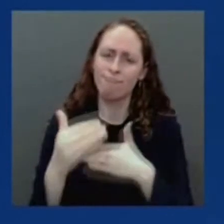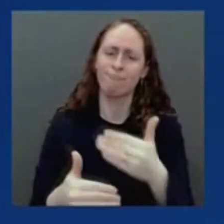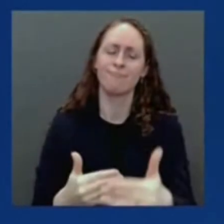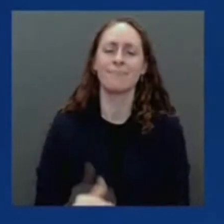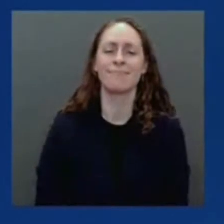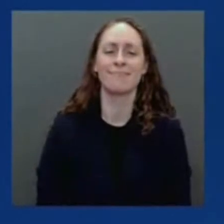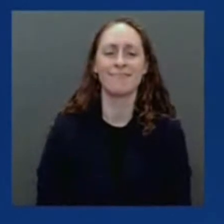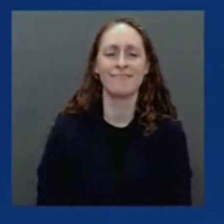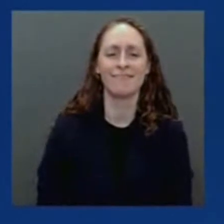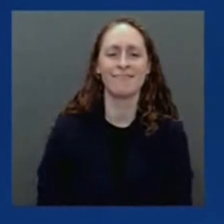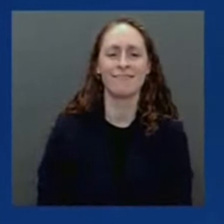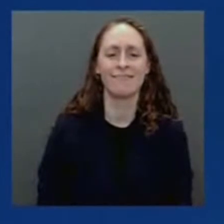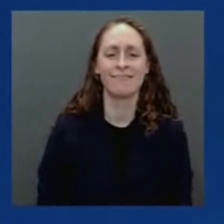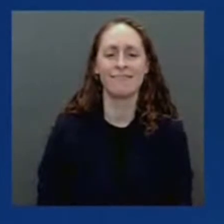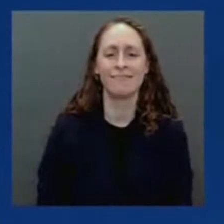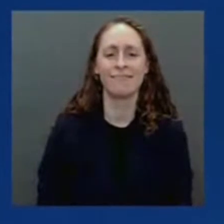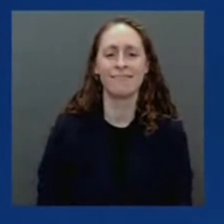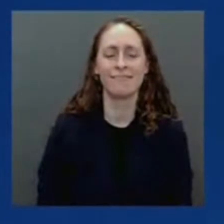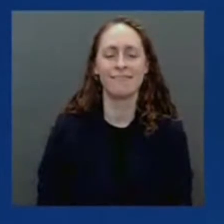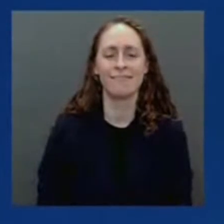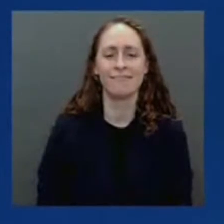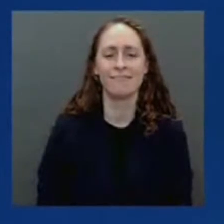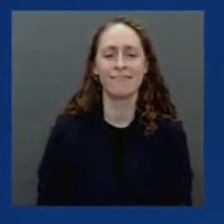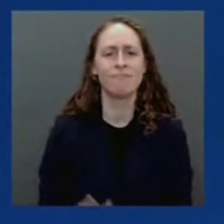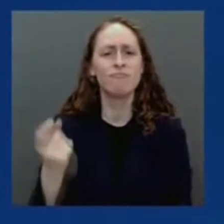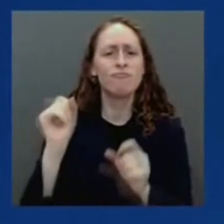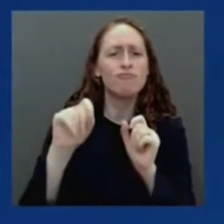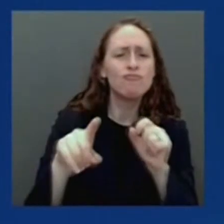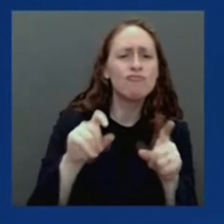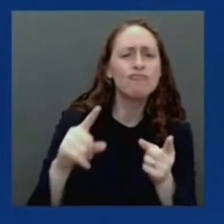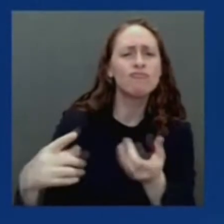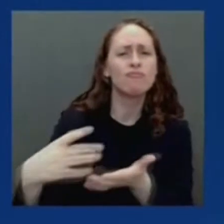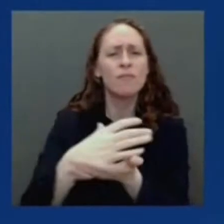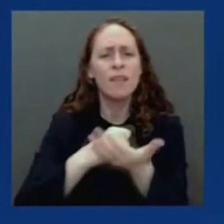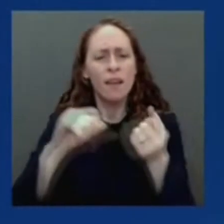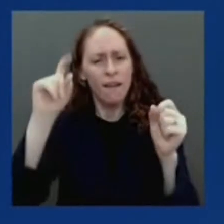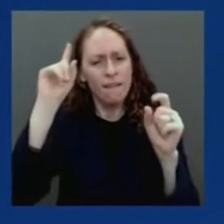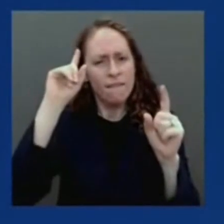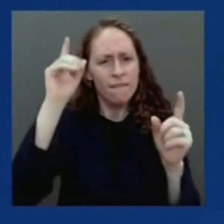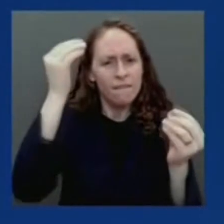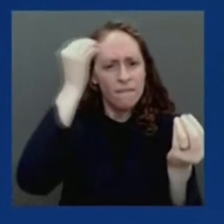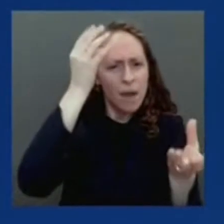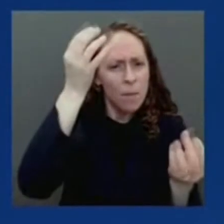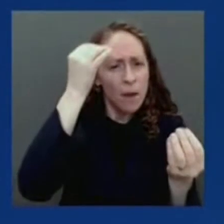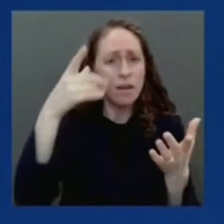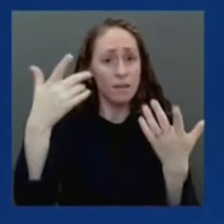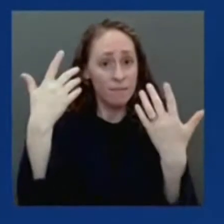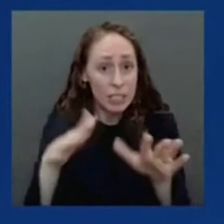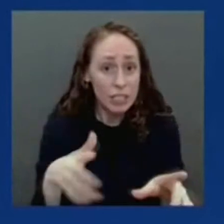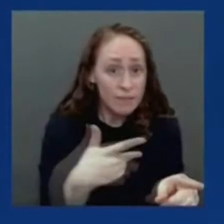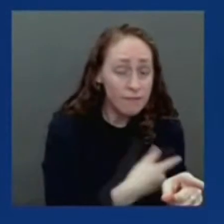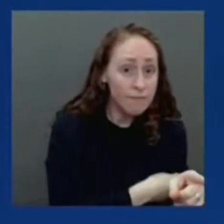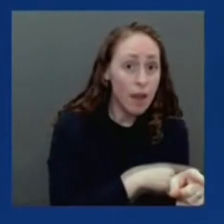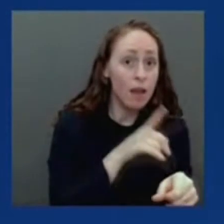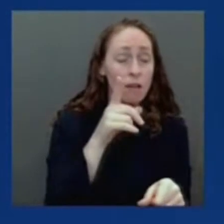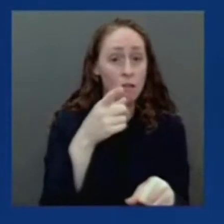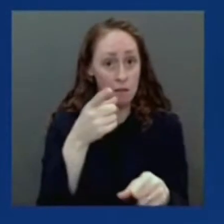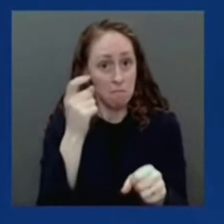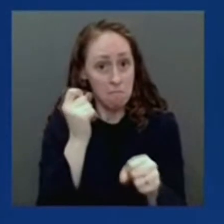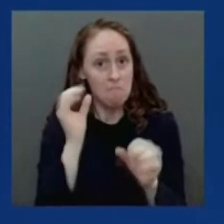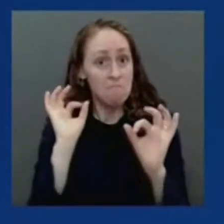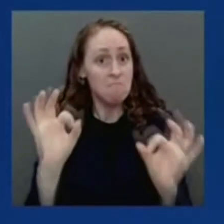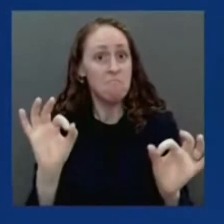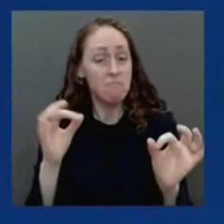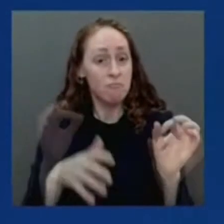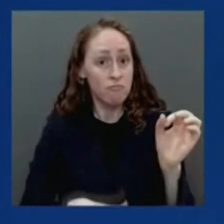data on subsequent fertility. There were over 2,000 females between the ages of 21 and 45 in the US or